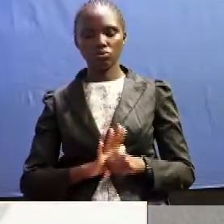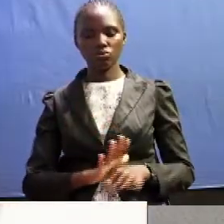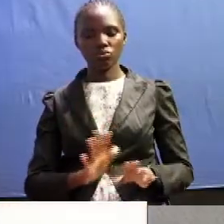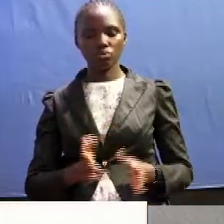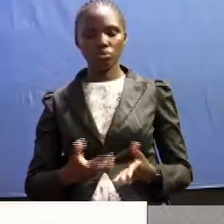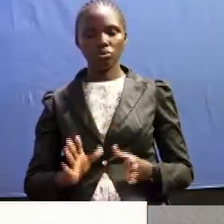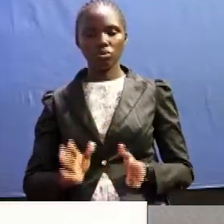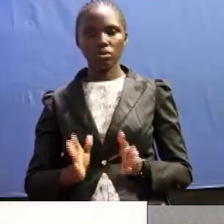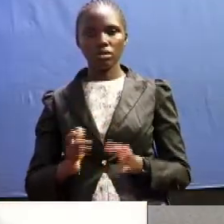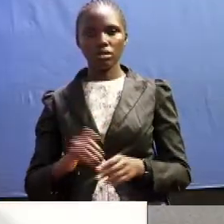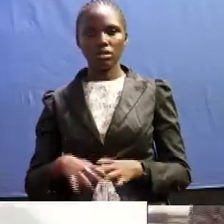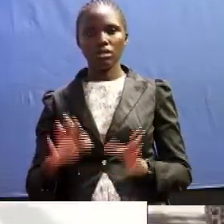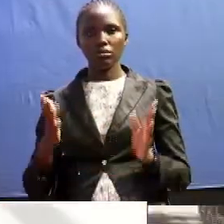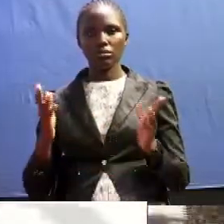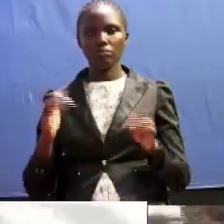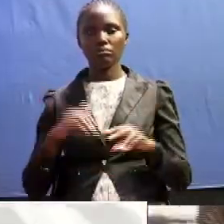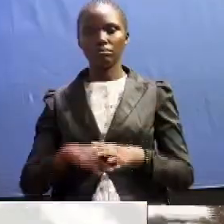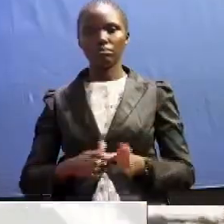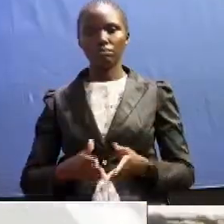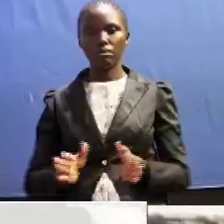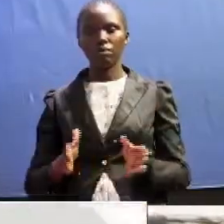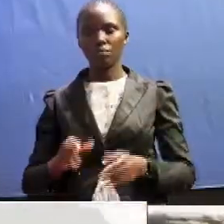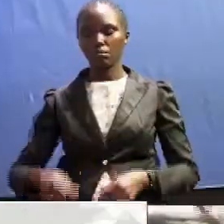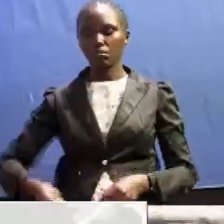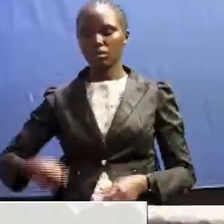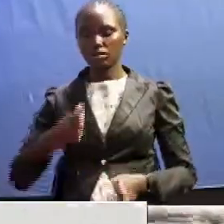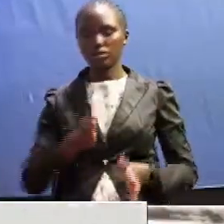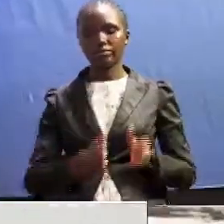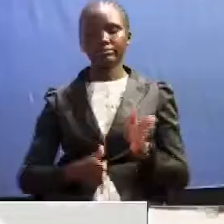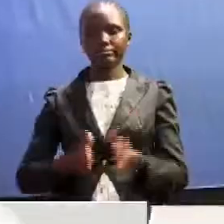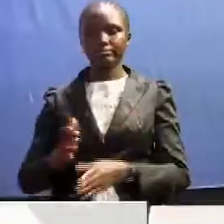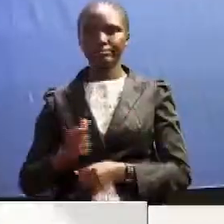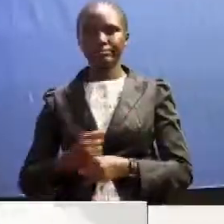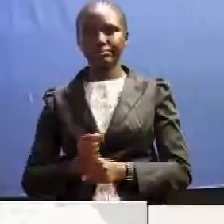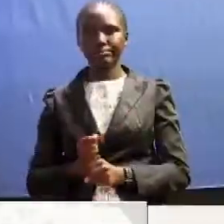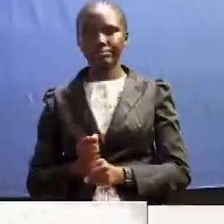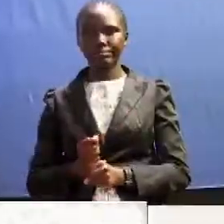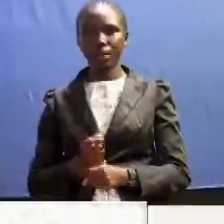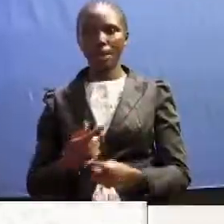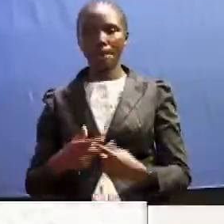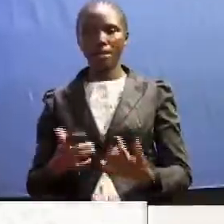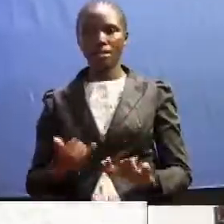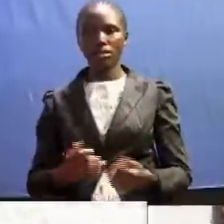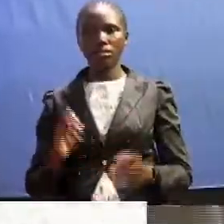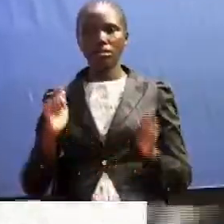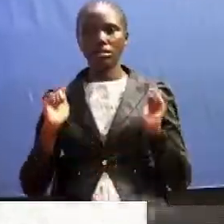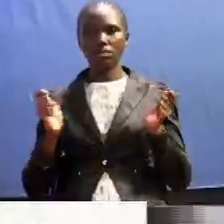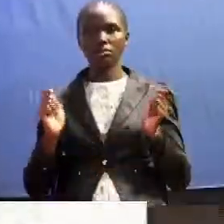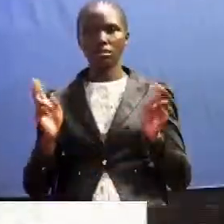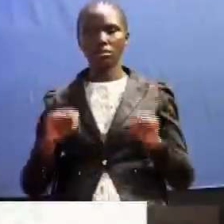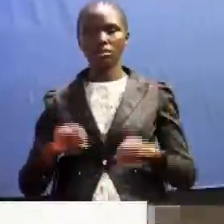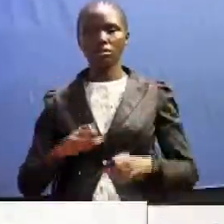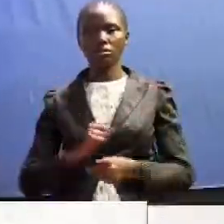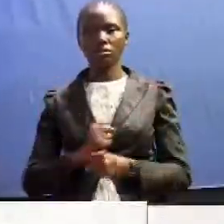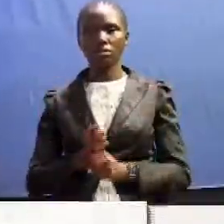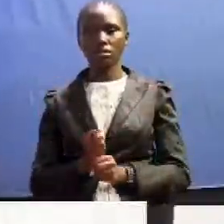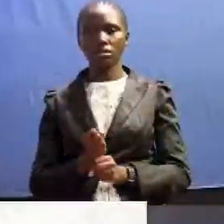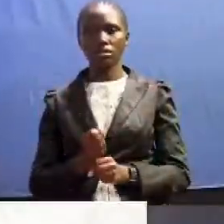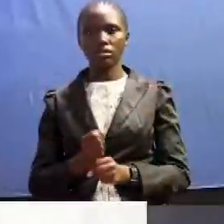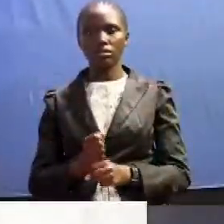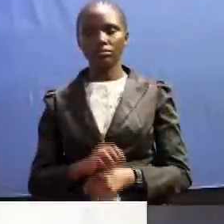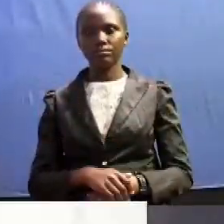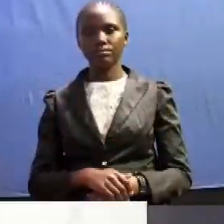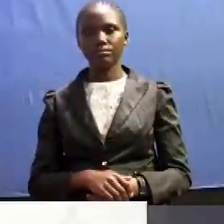need to enhance public participation in the budget-making process, arguing that demonstrations stem from inadequate public